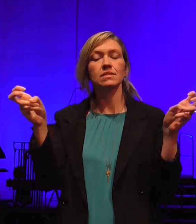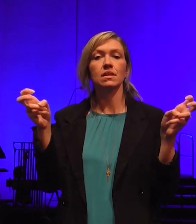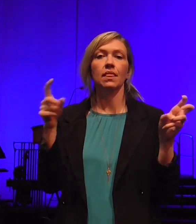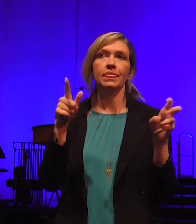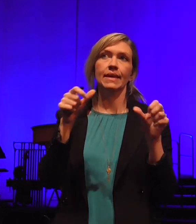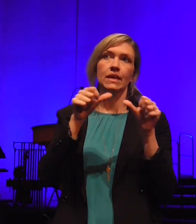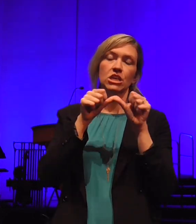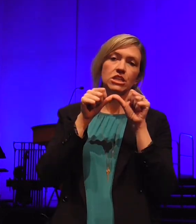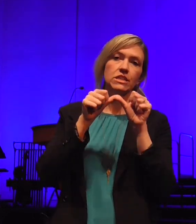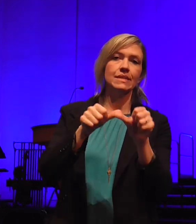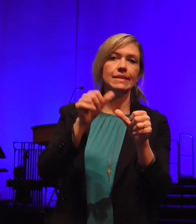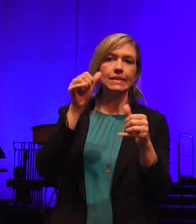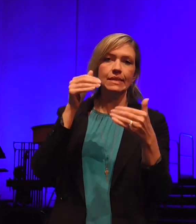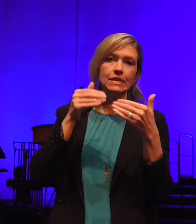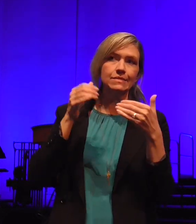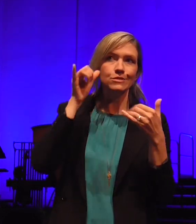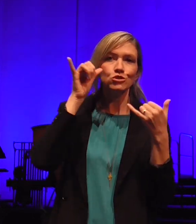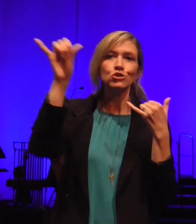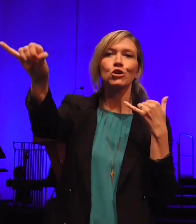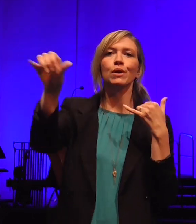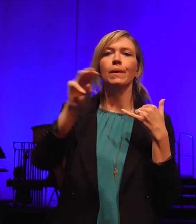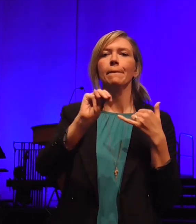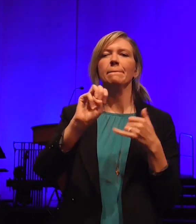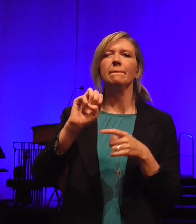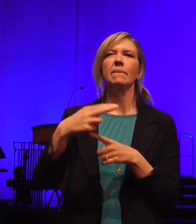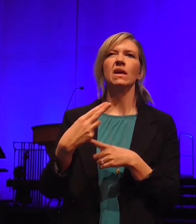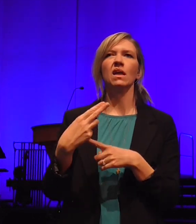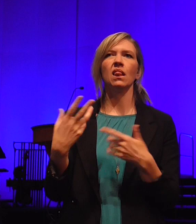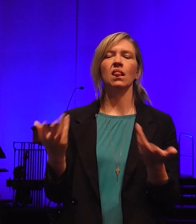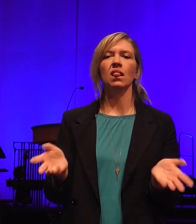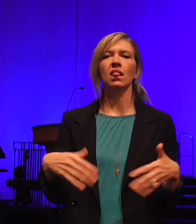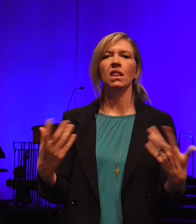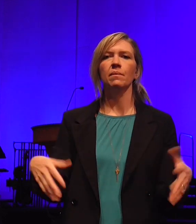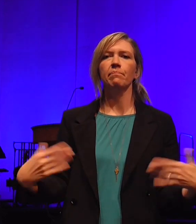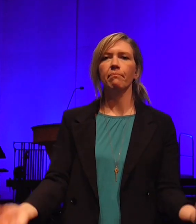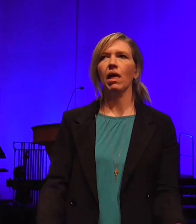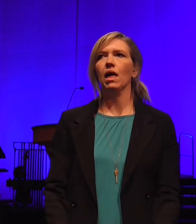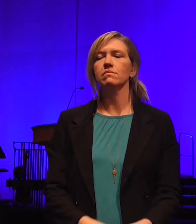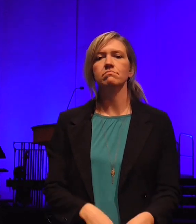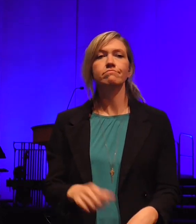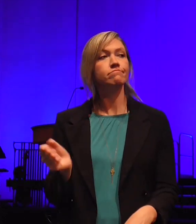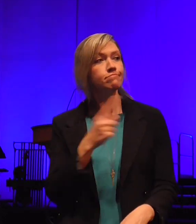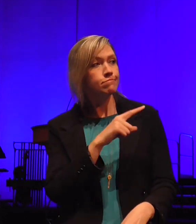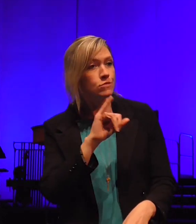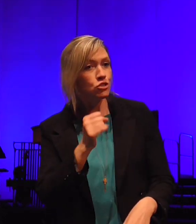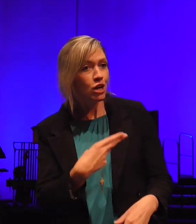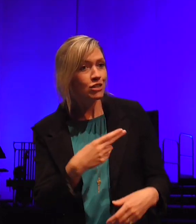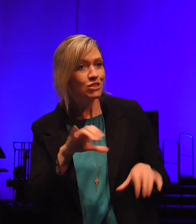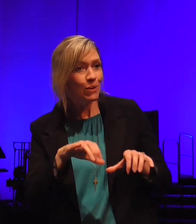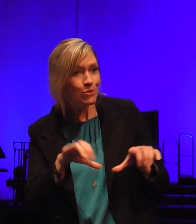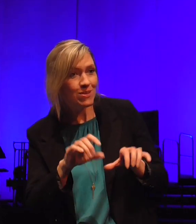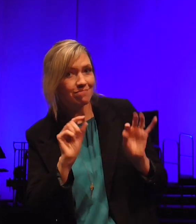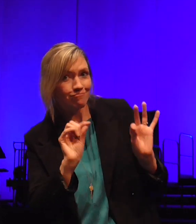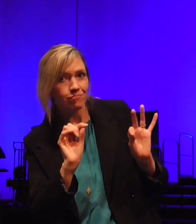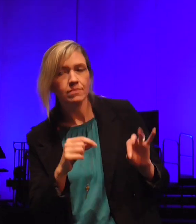meh. The eternal meh. Hey, Josh, how you doing? Meh.